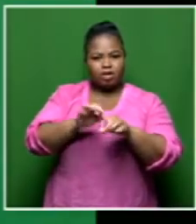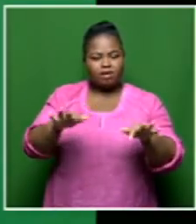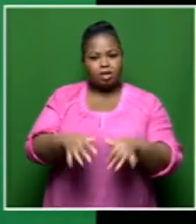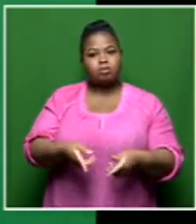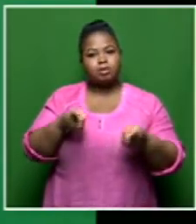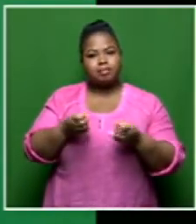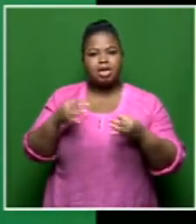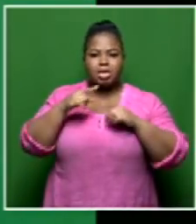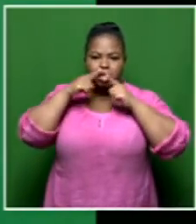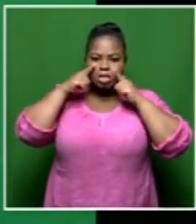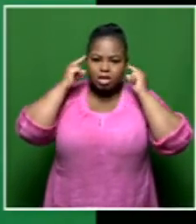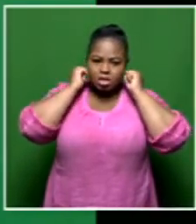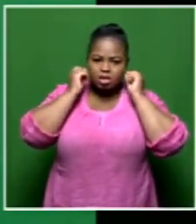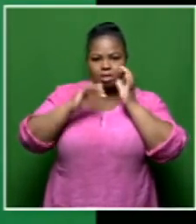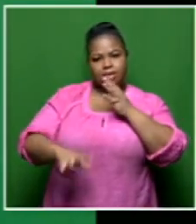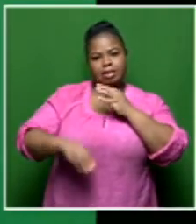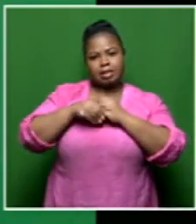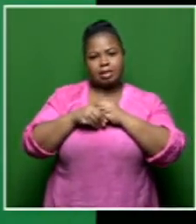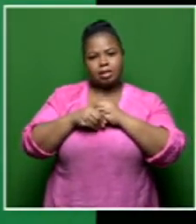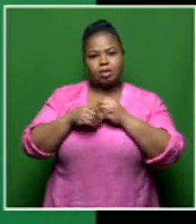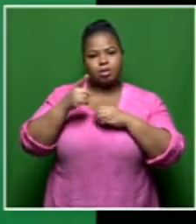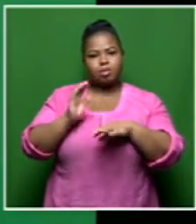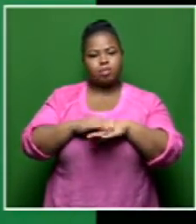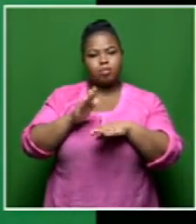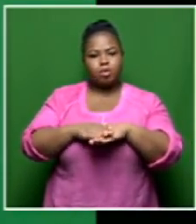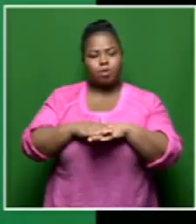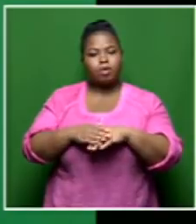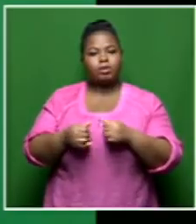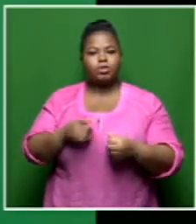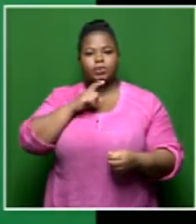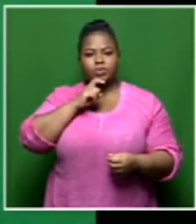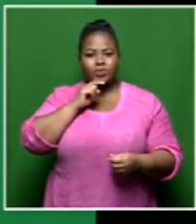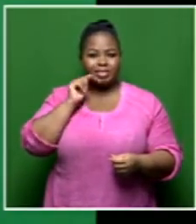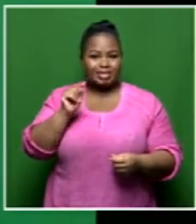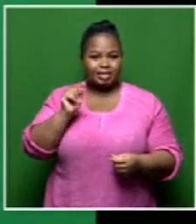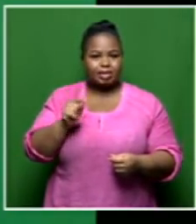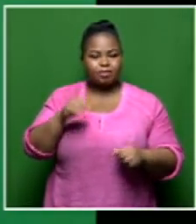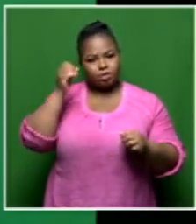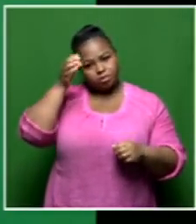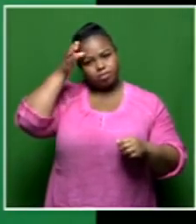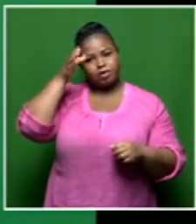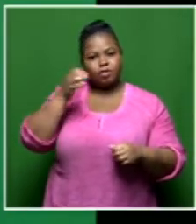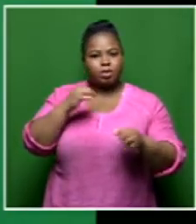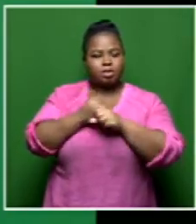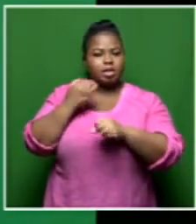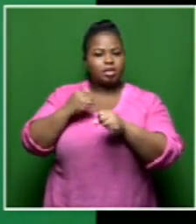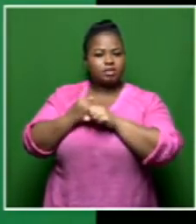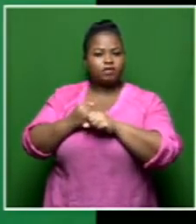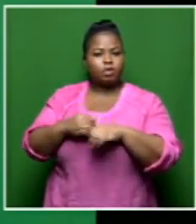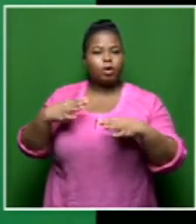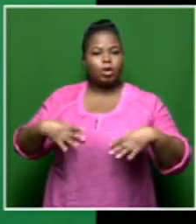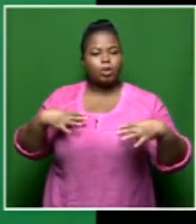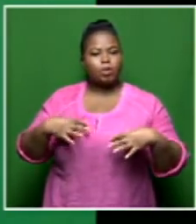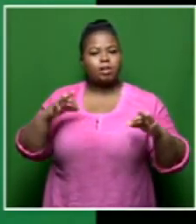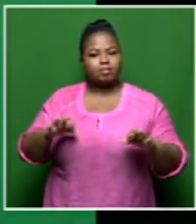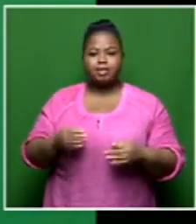a mask shortage, he added another offering which used the knowledge from years of making high-performance